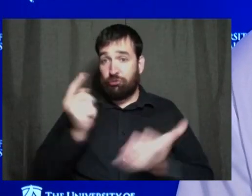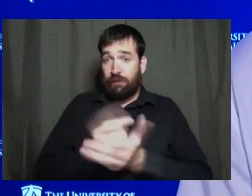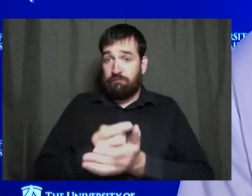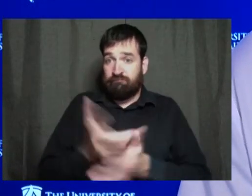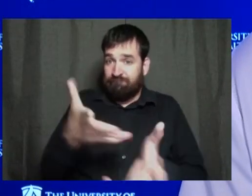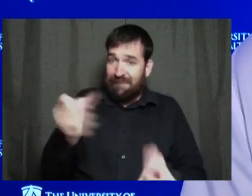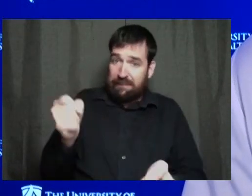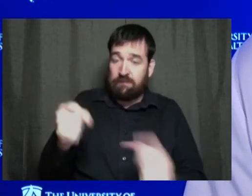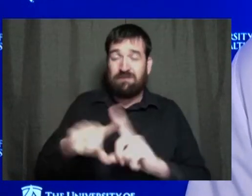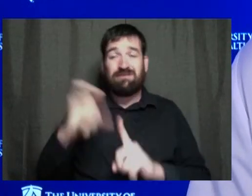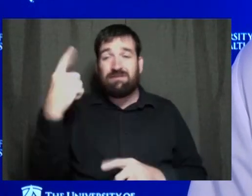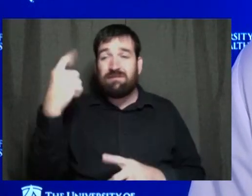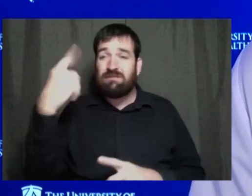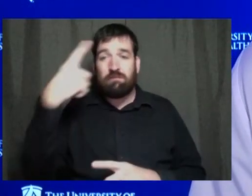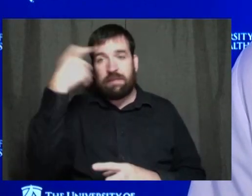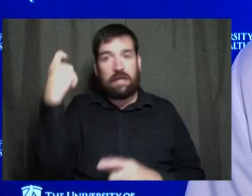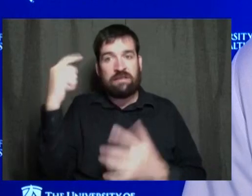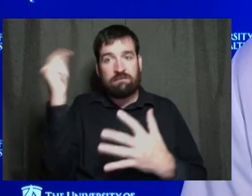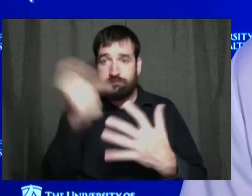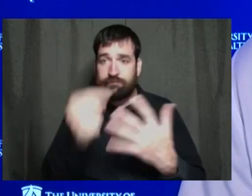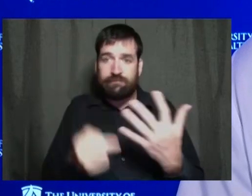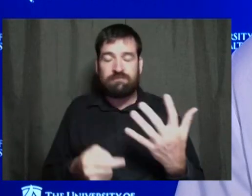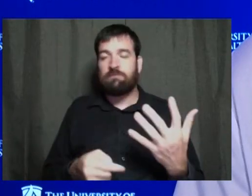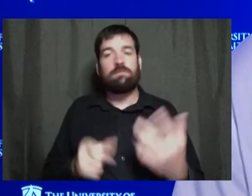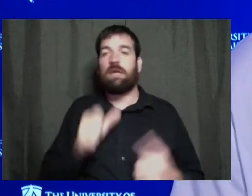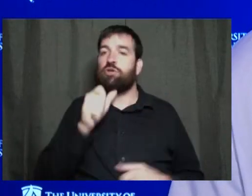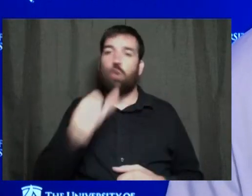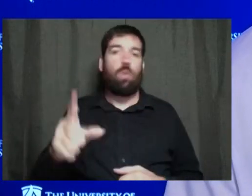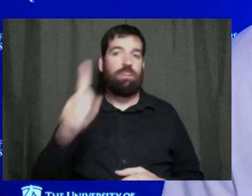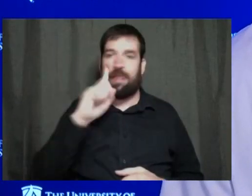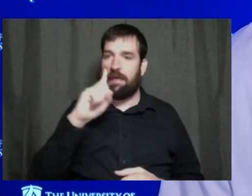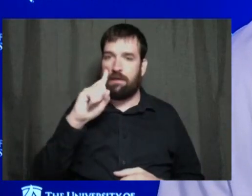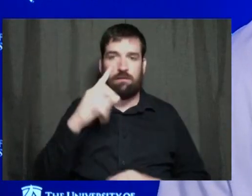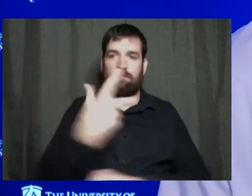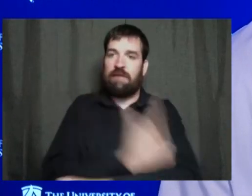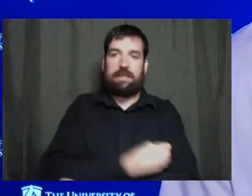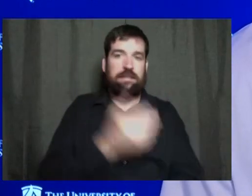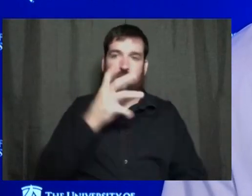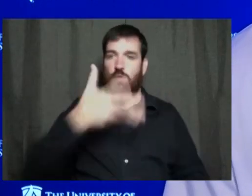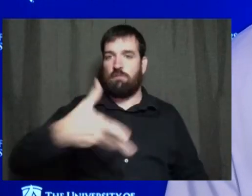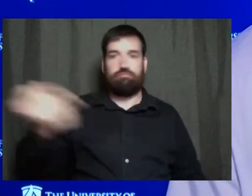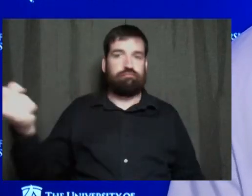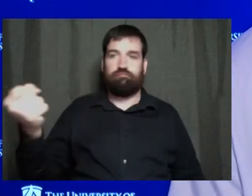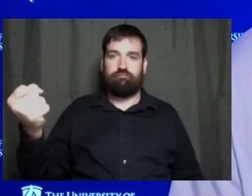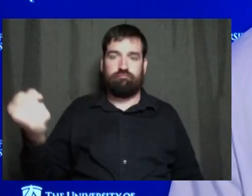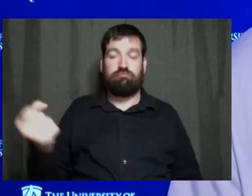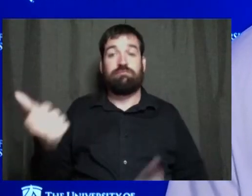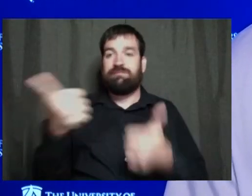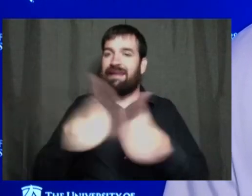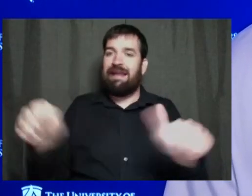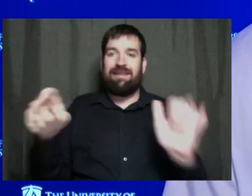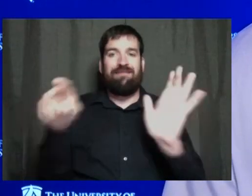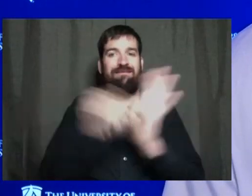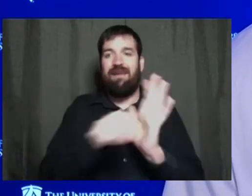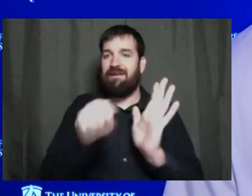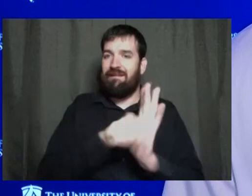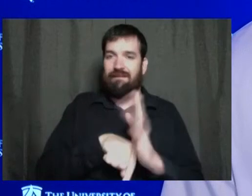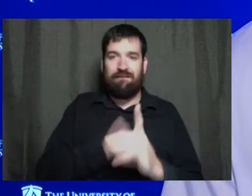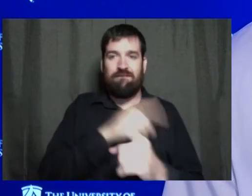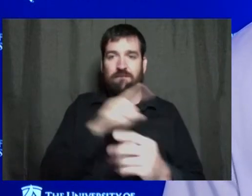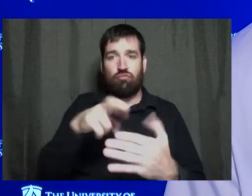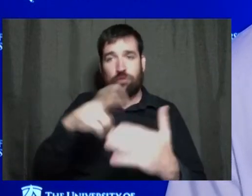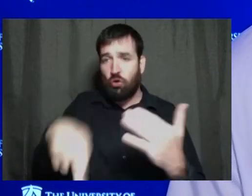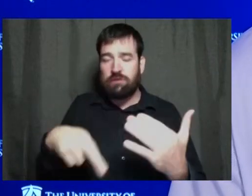of all these things, no, I don't think that the vaccines will be pulled from the market. Again, any of these adverse events are extremely